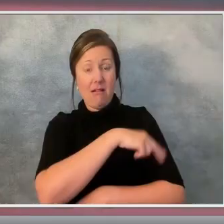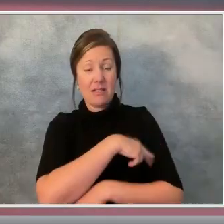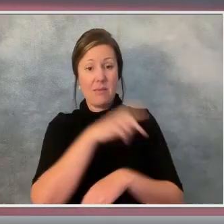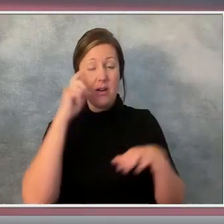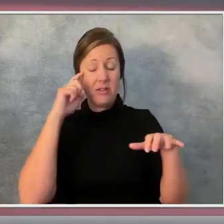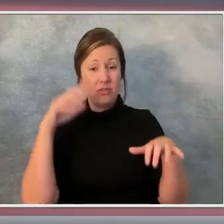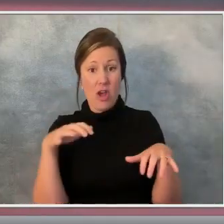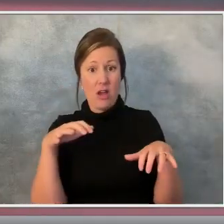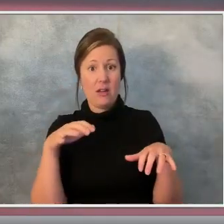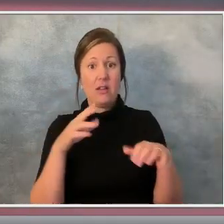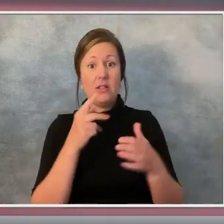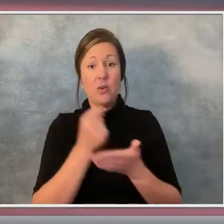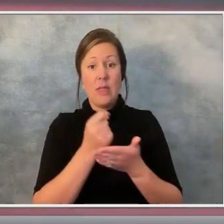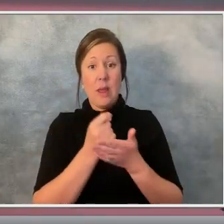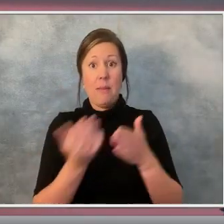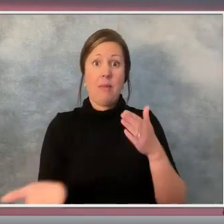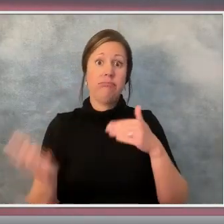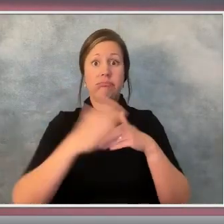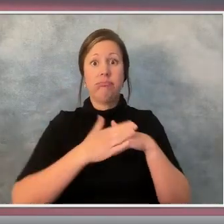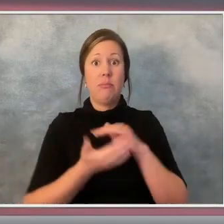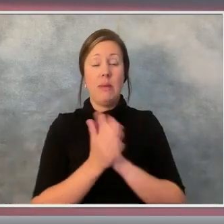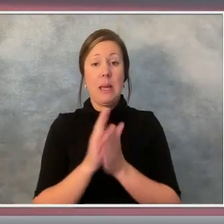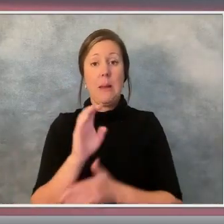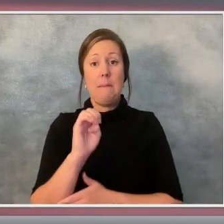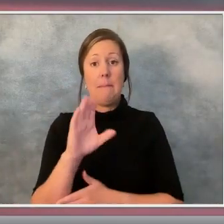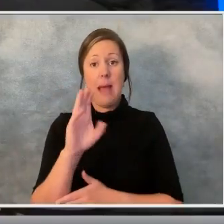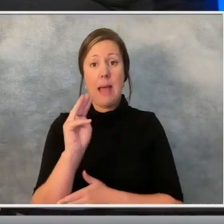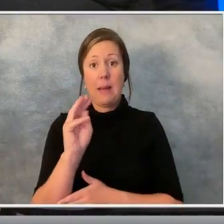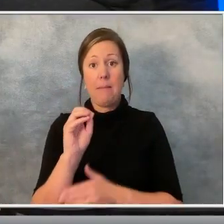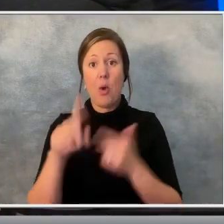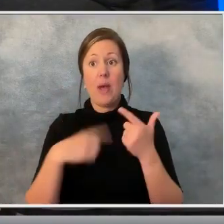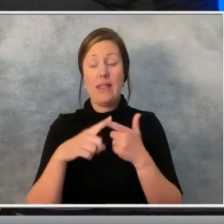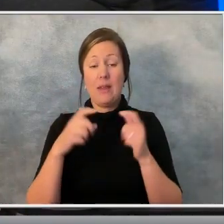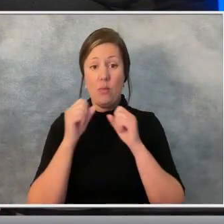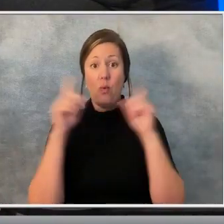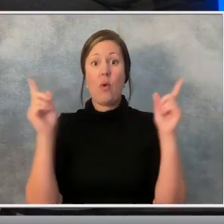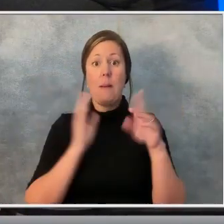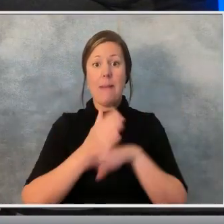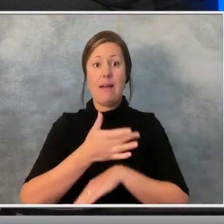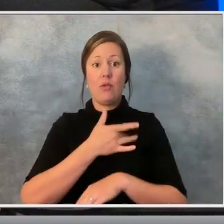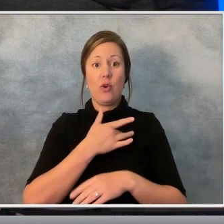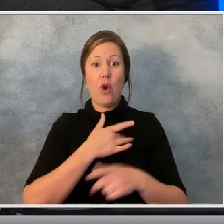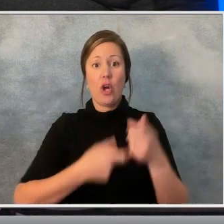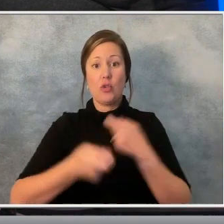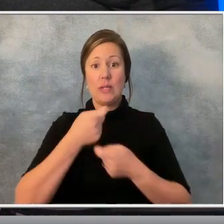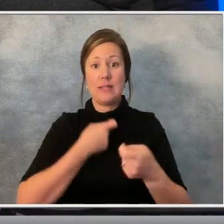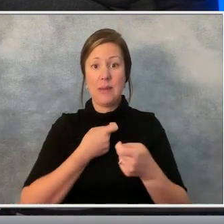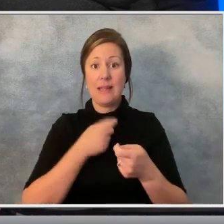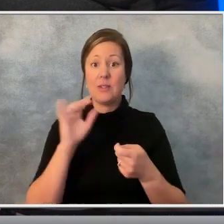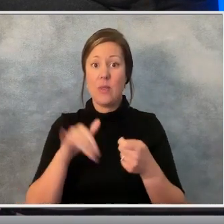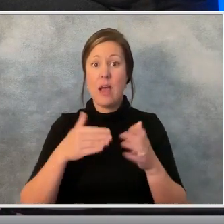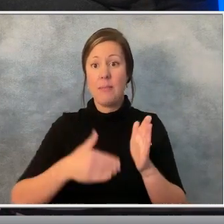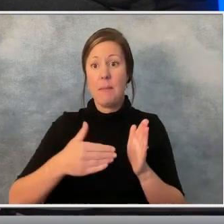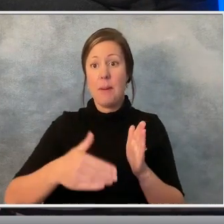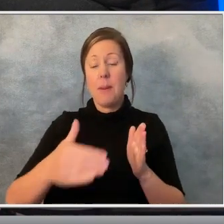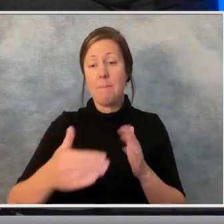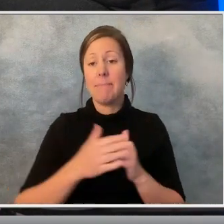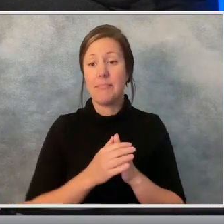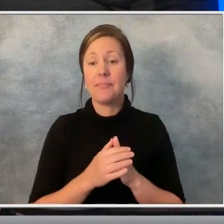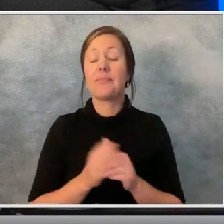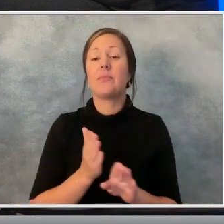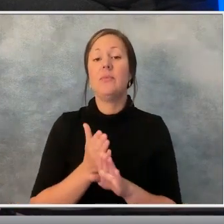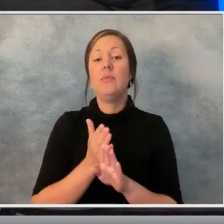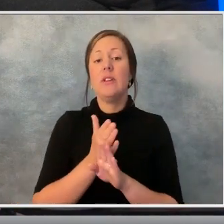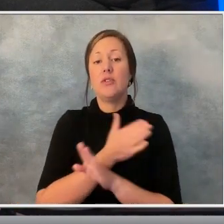ECMO, and then he woke up with a heart transplant. Oh my So gosh. That's kind of the Wow. sequence of events. Before the heart transplant, Dr. Parker, you